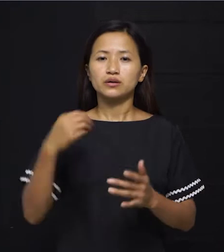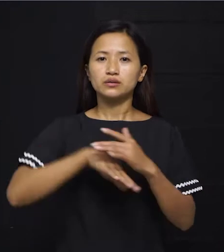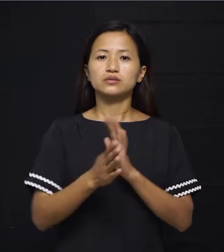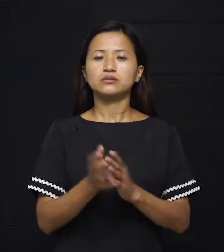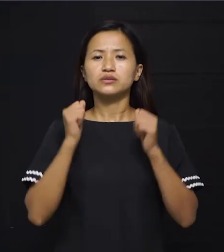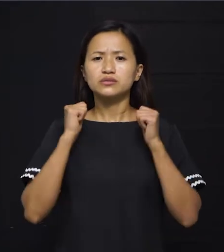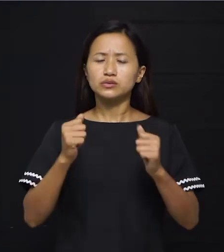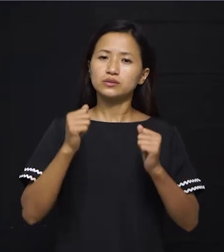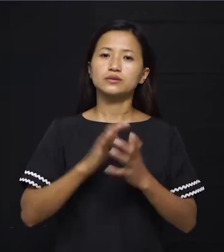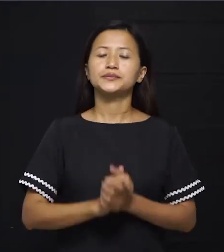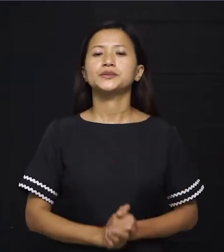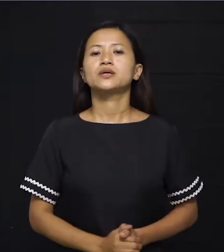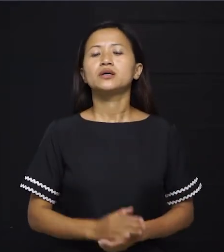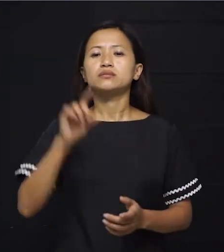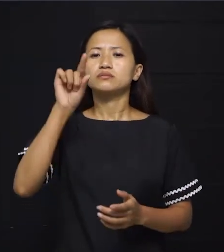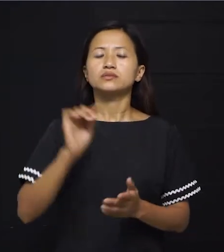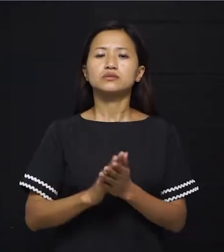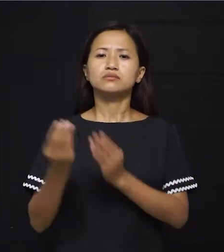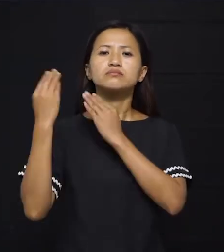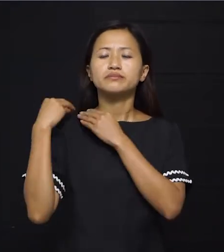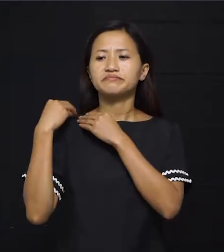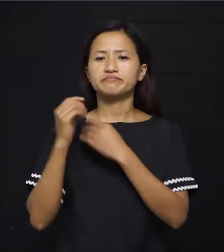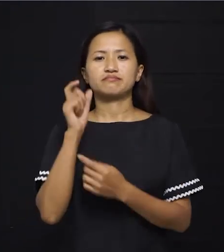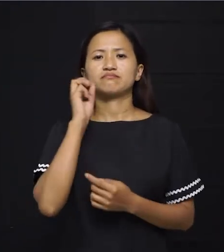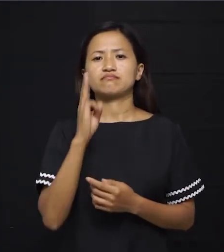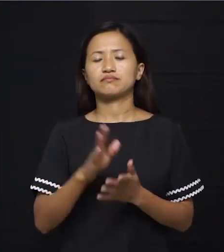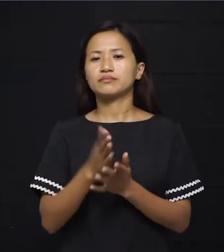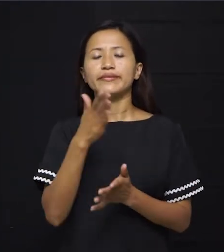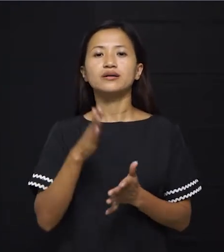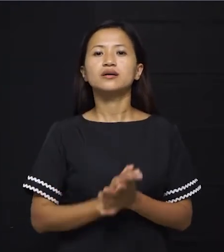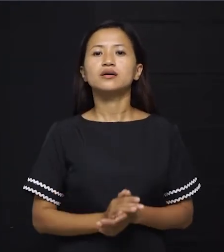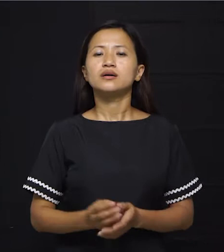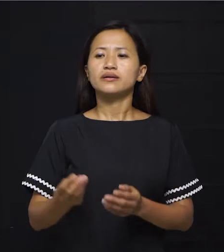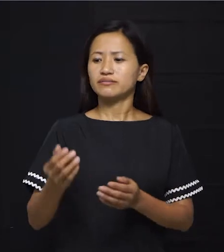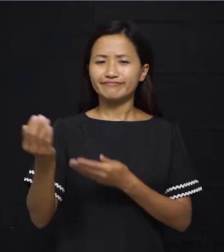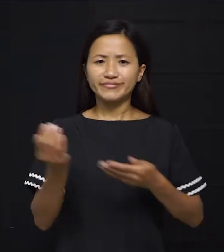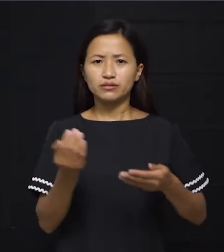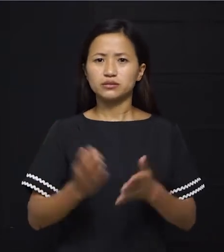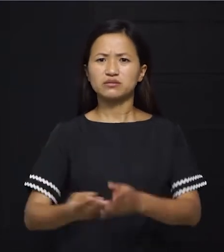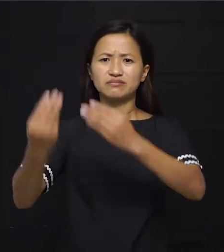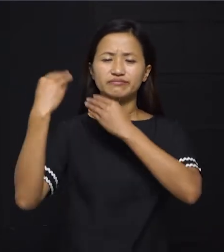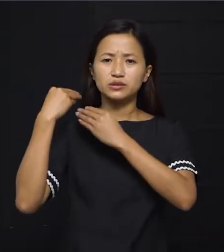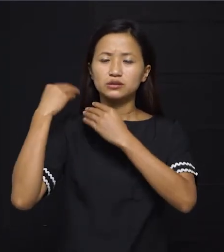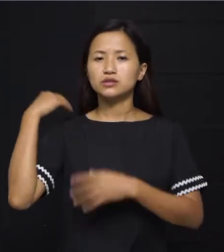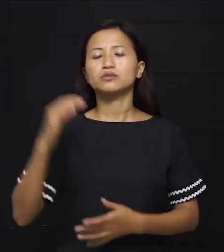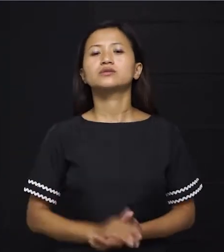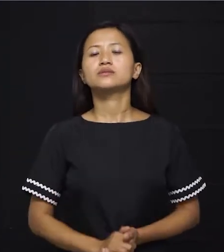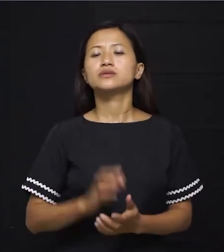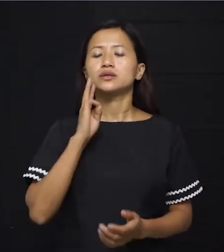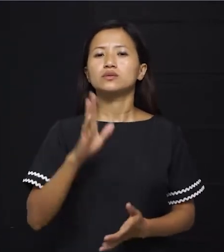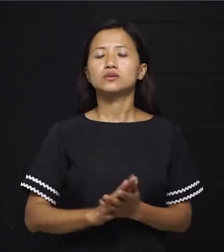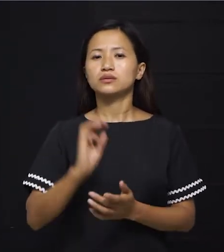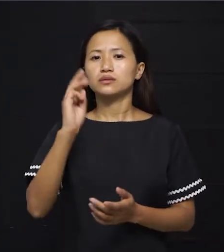a trouble because he did not do his duties well. He did not carry his responsibilities well, right? And in the